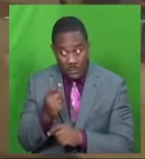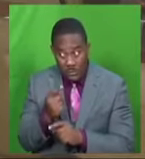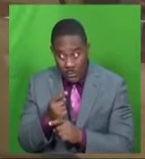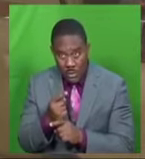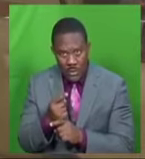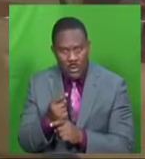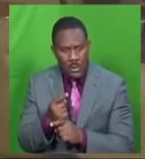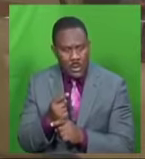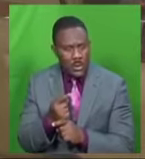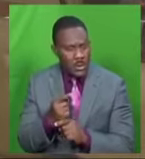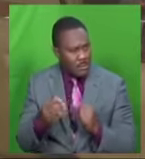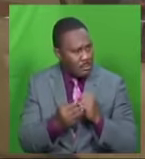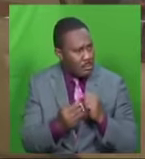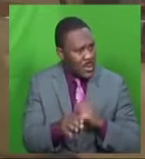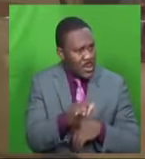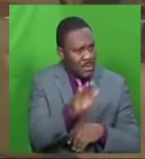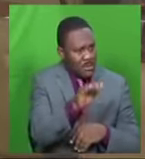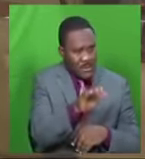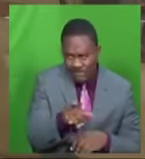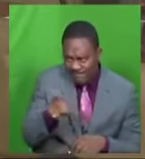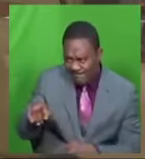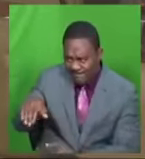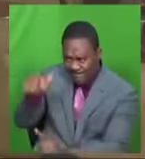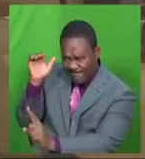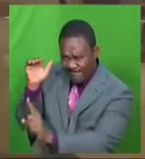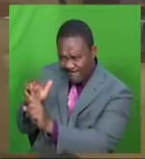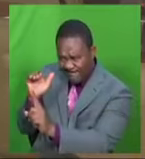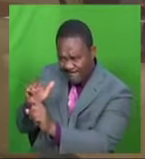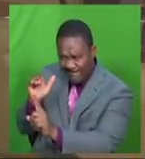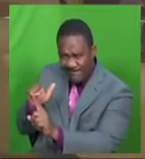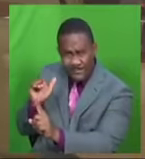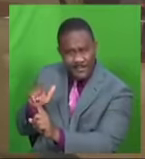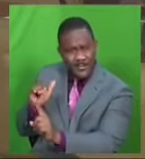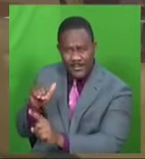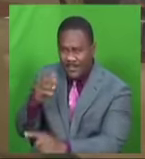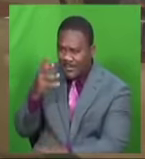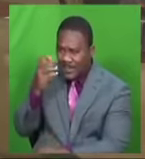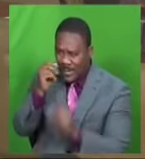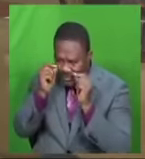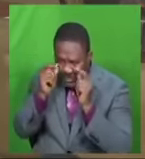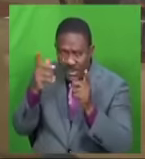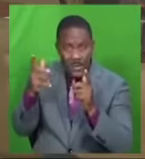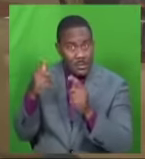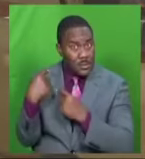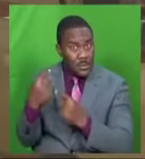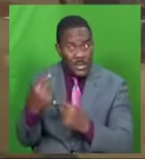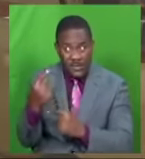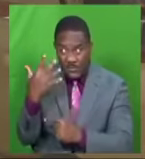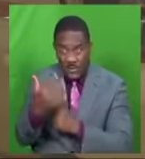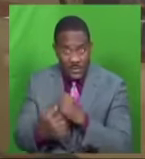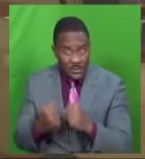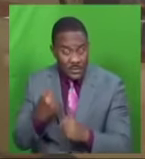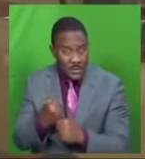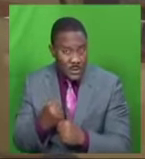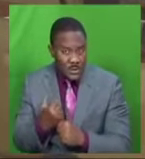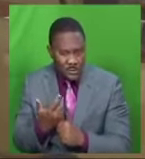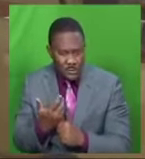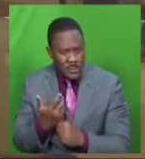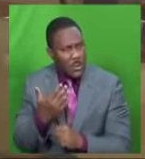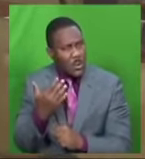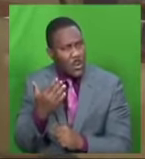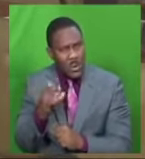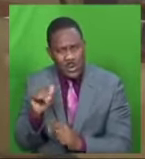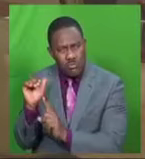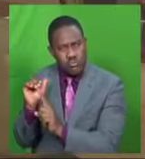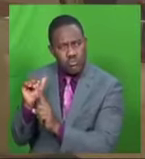to wake him up, to let him know that he's been in government for 5 years. Why am I calling for the media